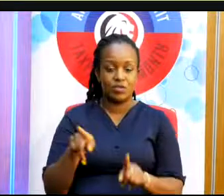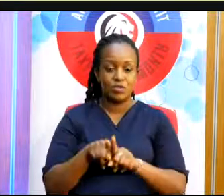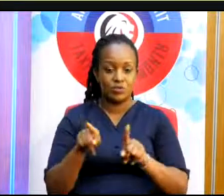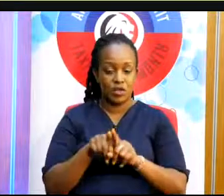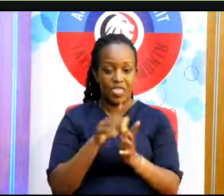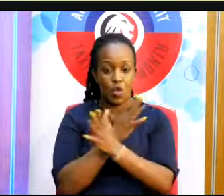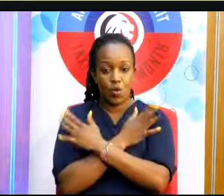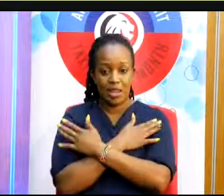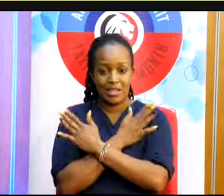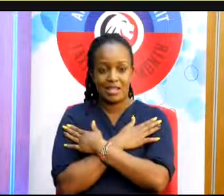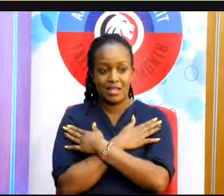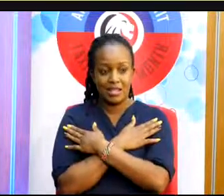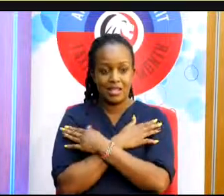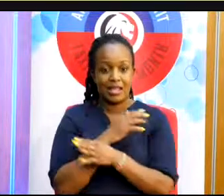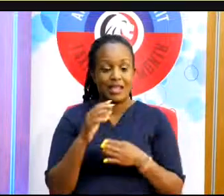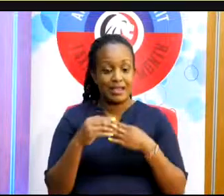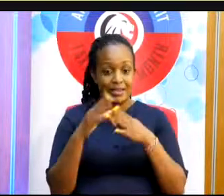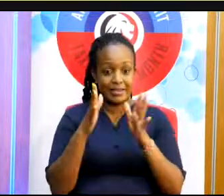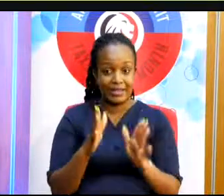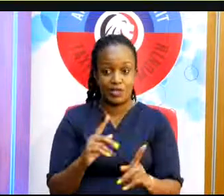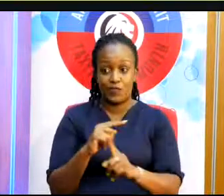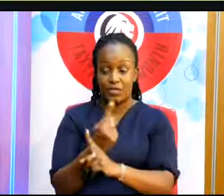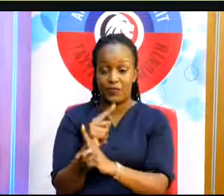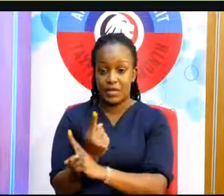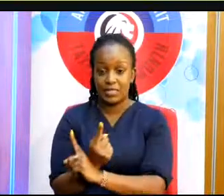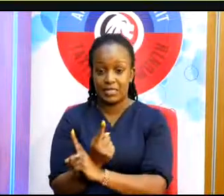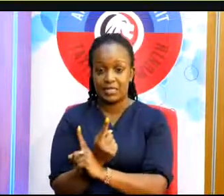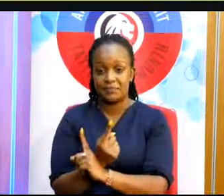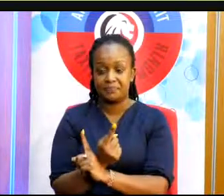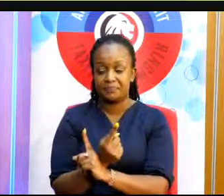colleague leaders of the different